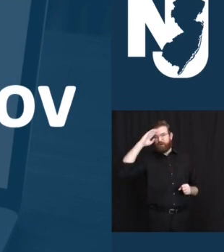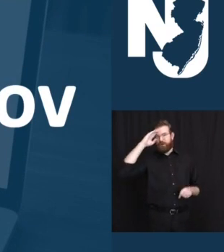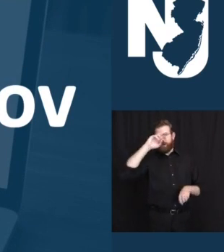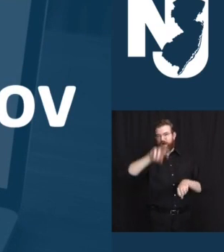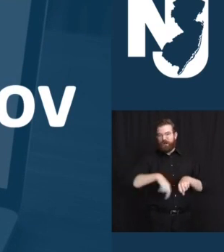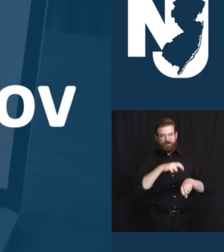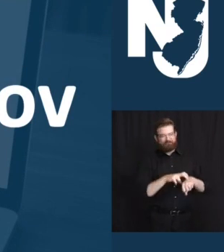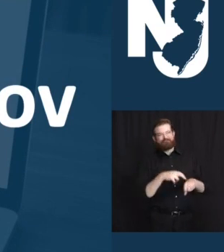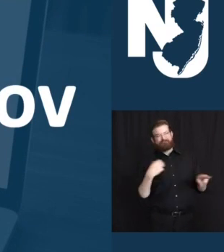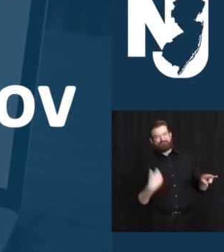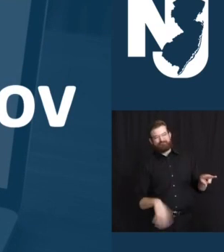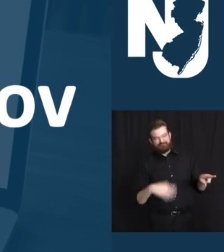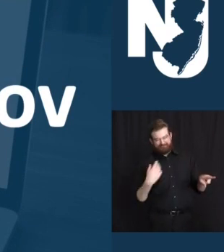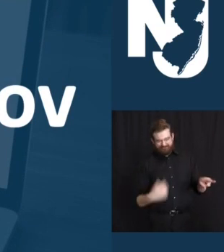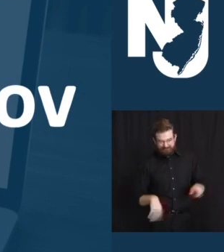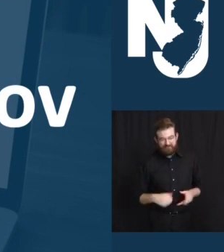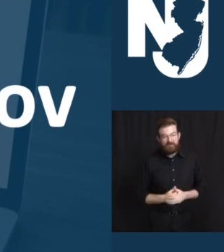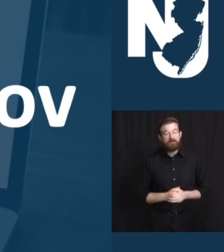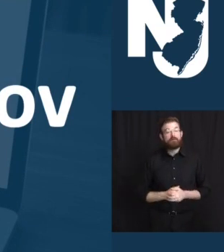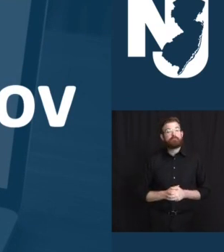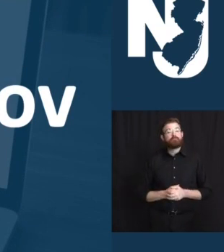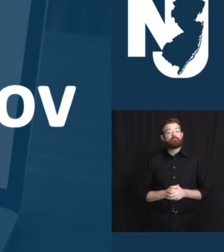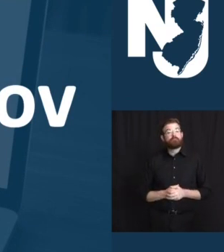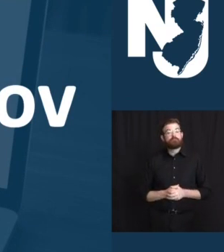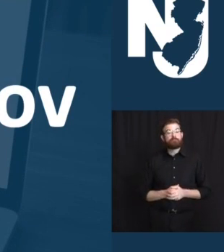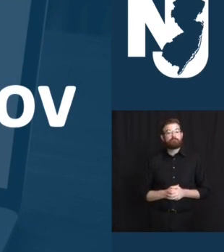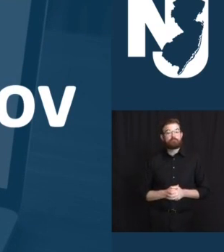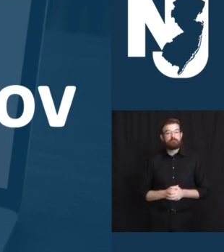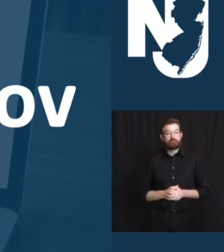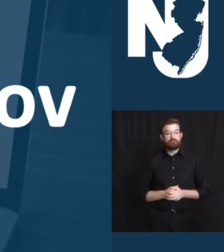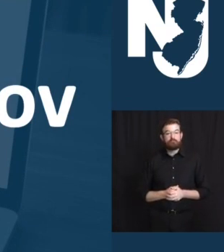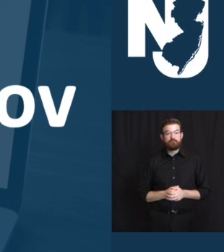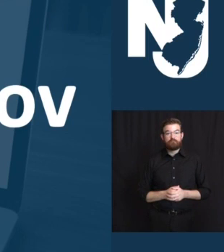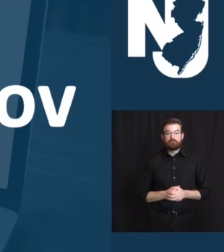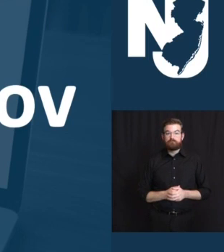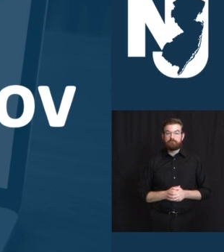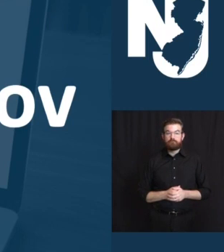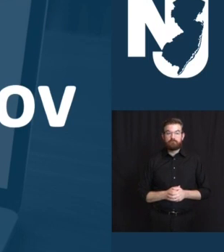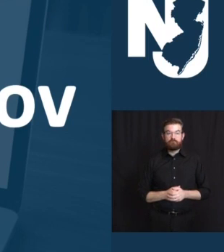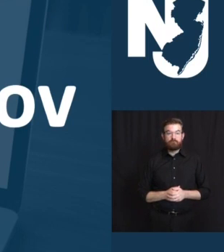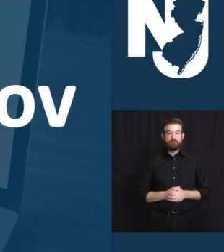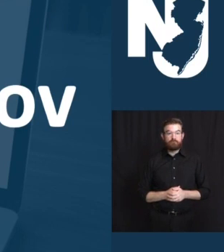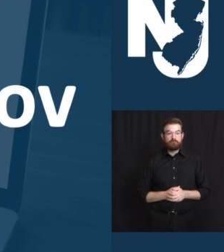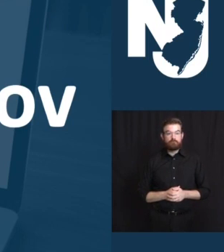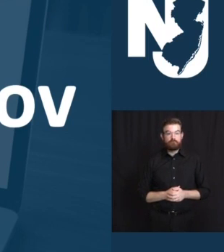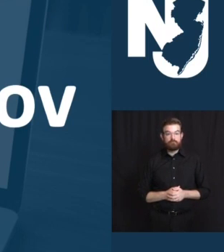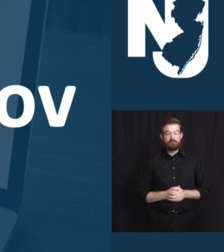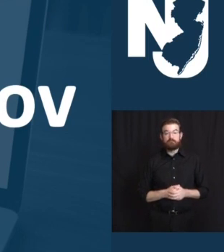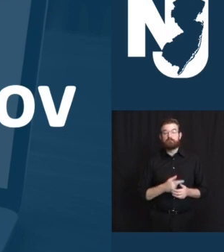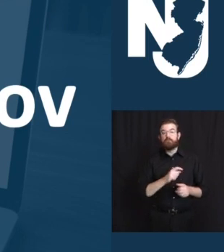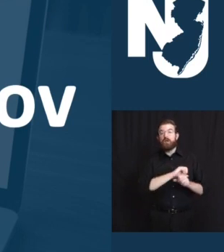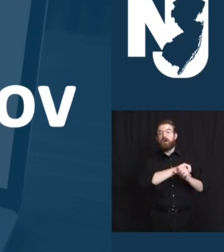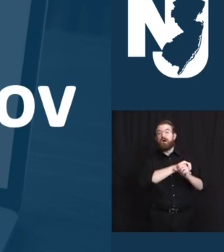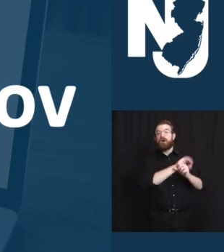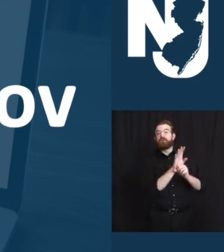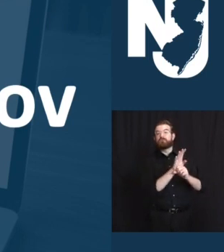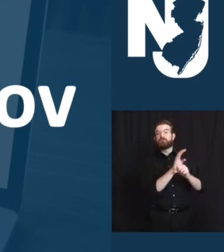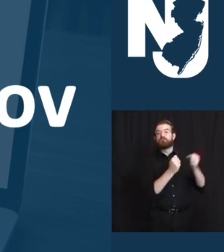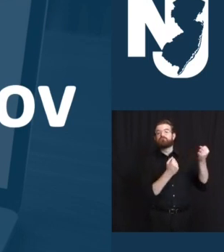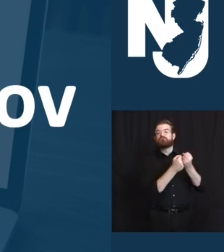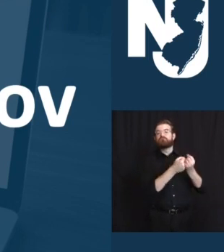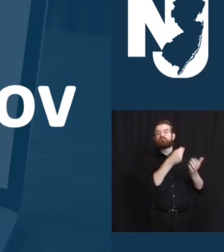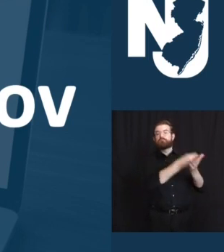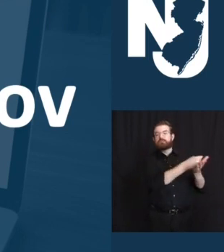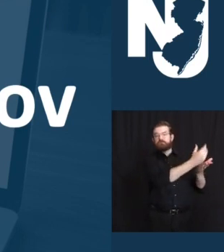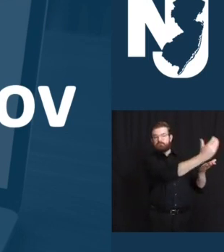COVID-19 relief, and every penny we receive and properly invest in our recovery is one that we don't have to borrow. We are putting in place